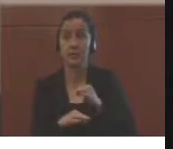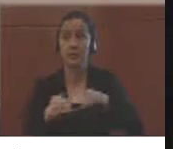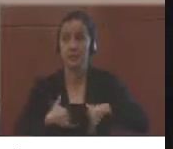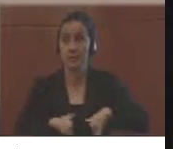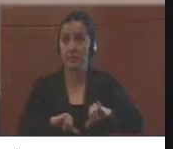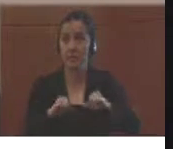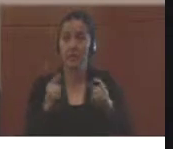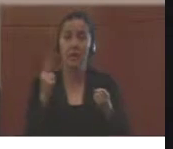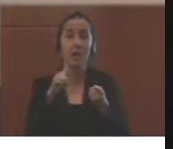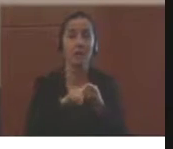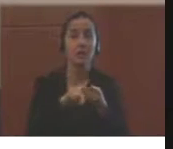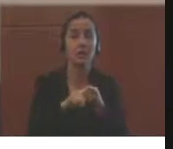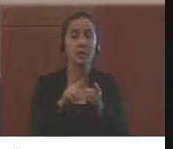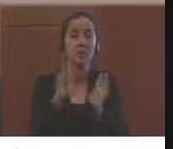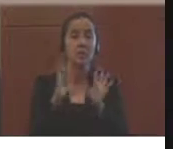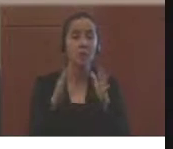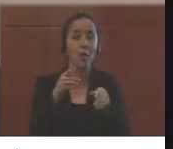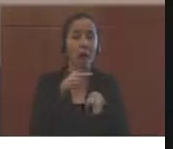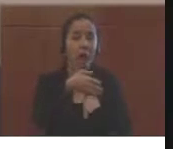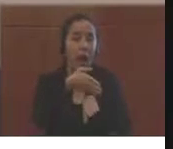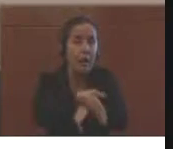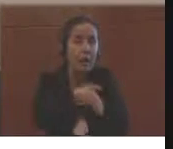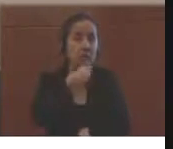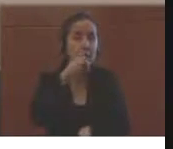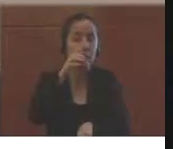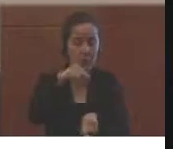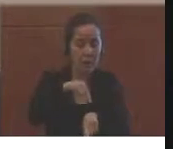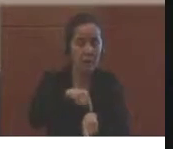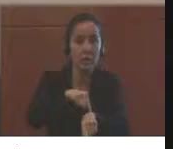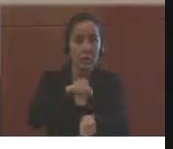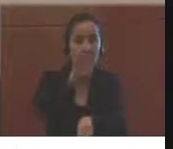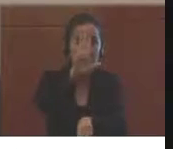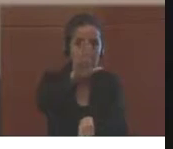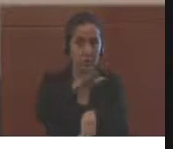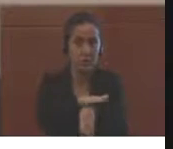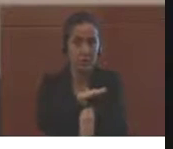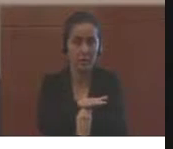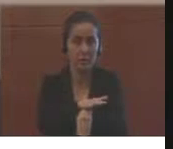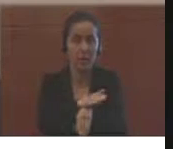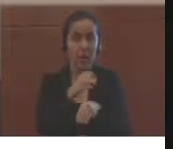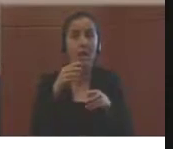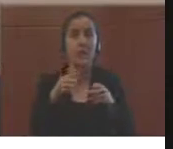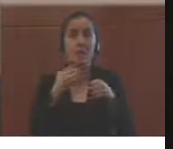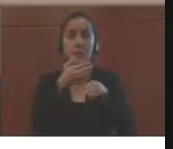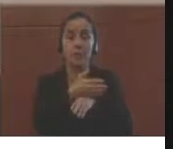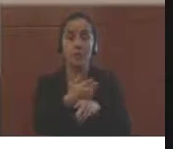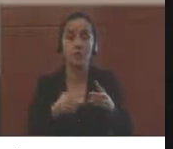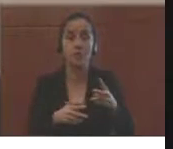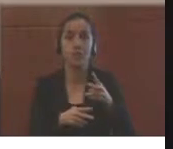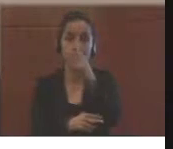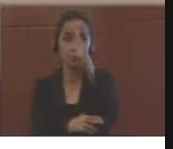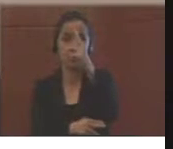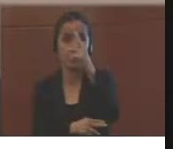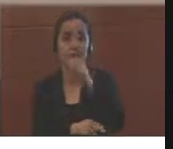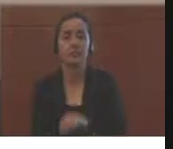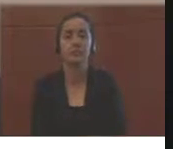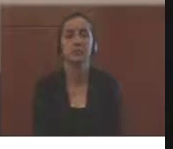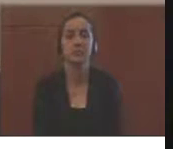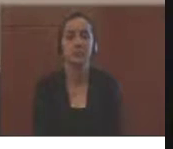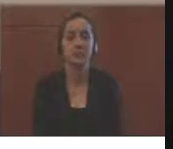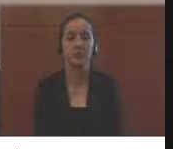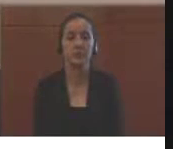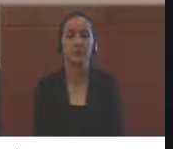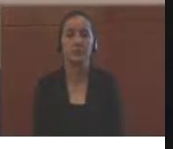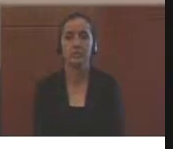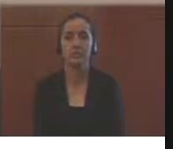a statement. We can continue working until 5. At 5, we will begin with